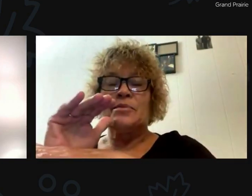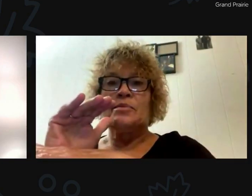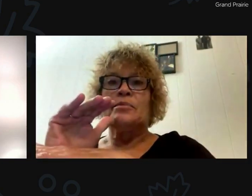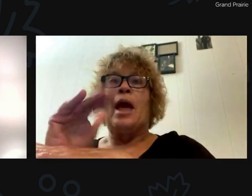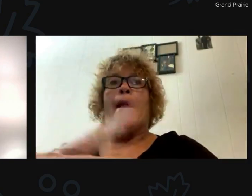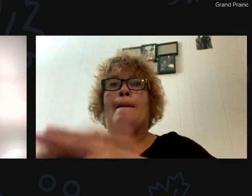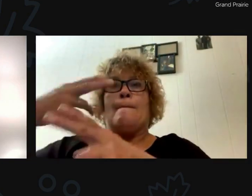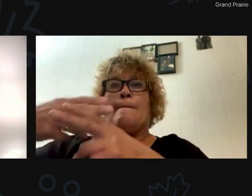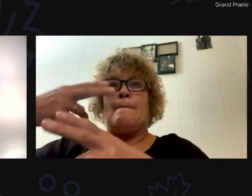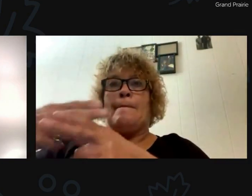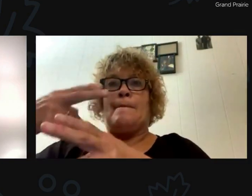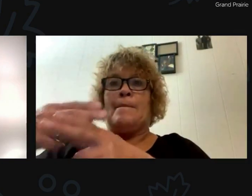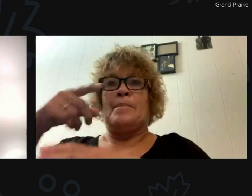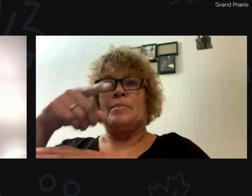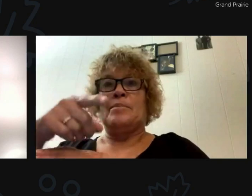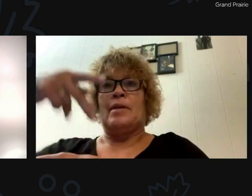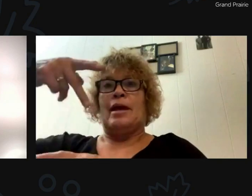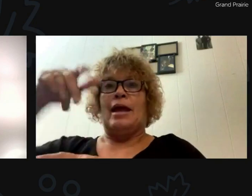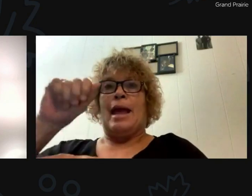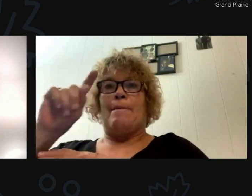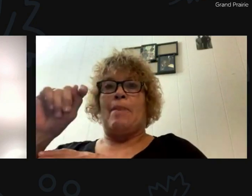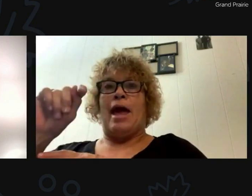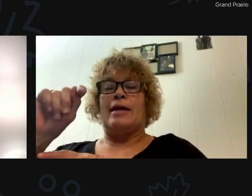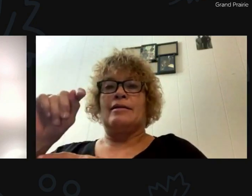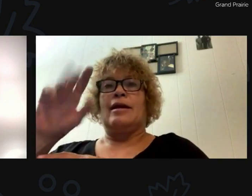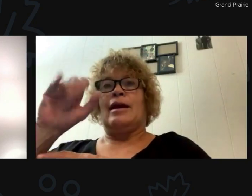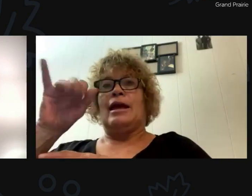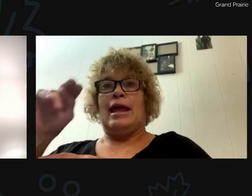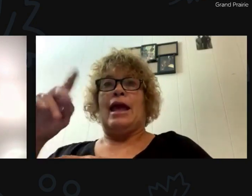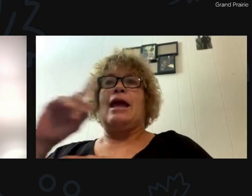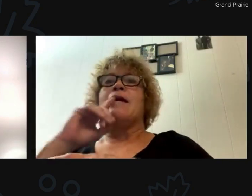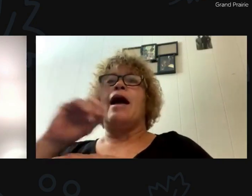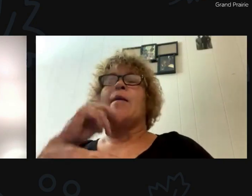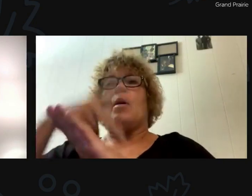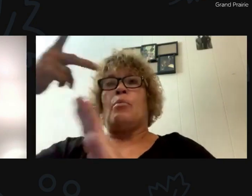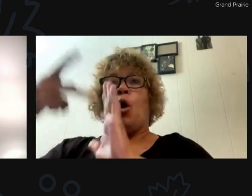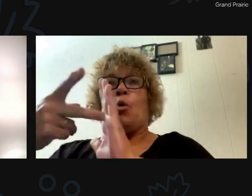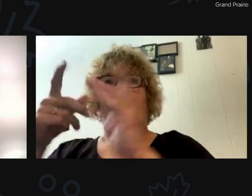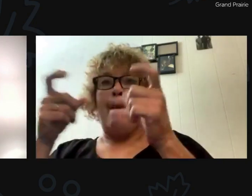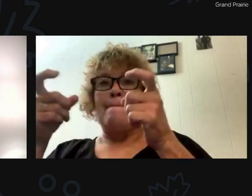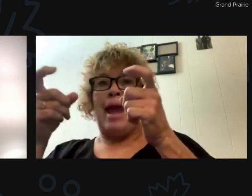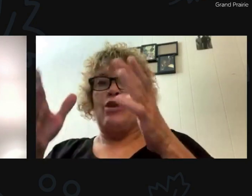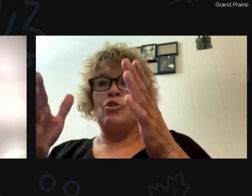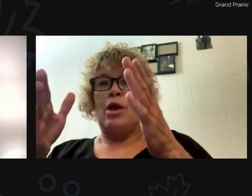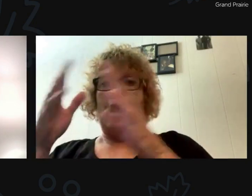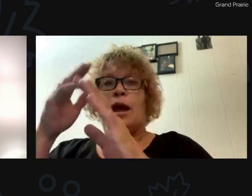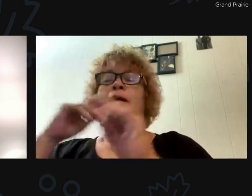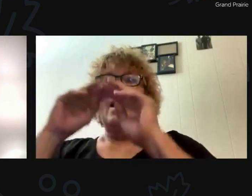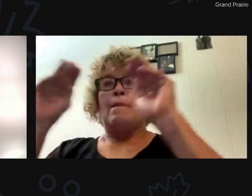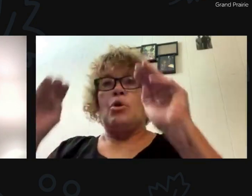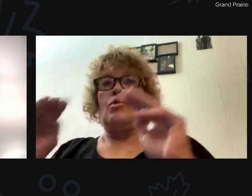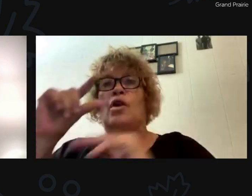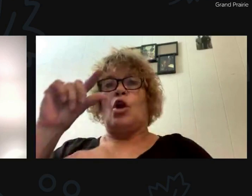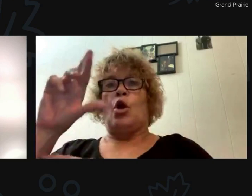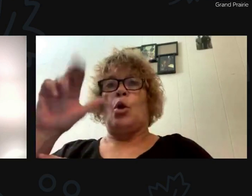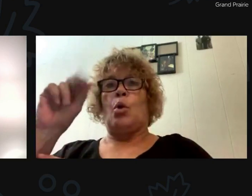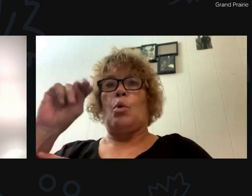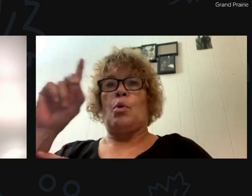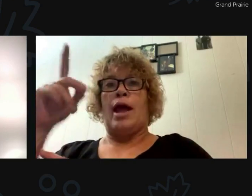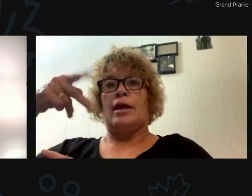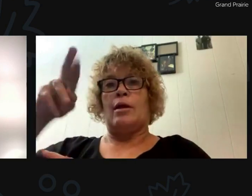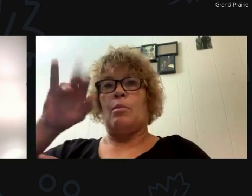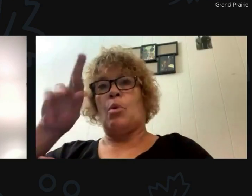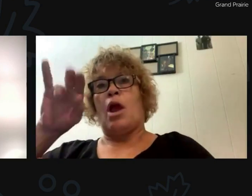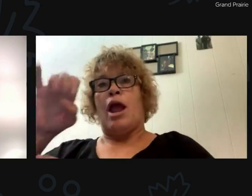My name is Pat Kane, Public Programs Manager with the Museum of the Grand Prairie in Champaign County Forest